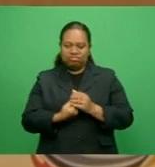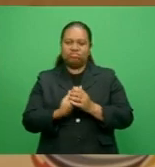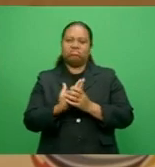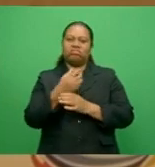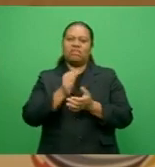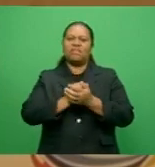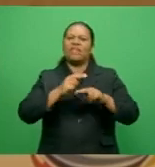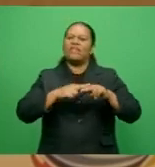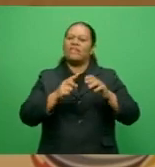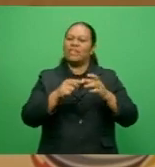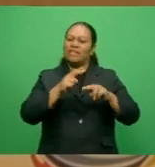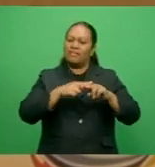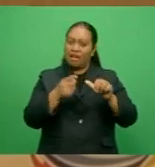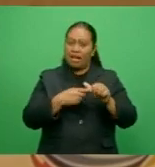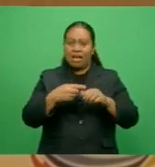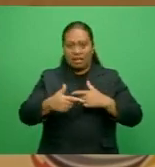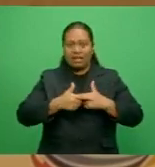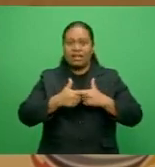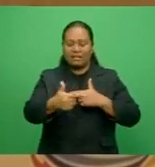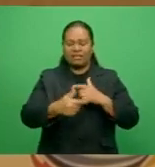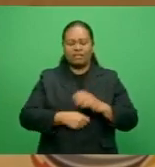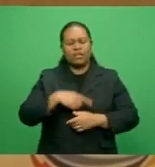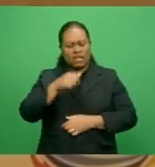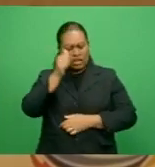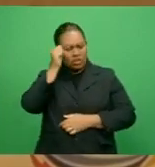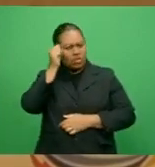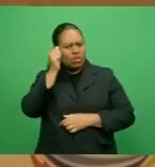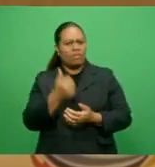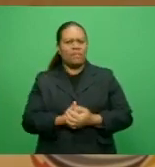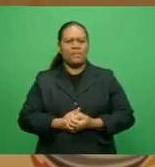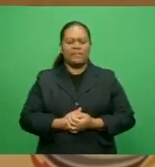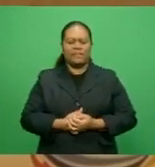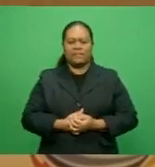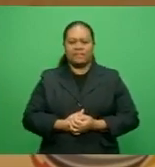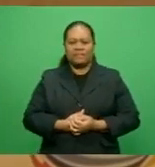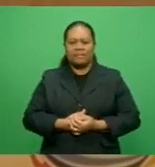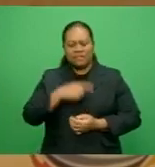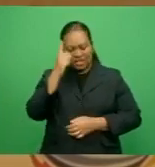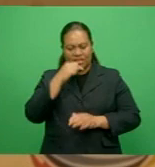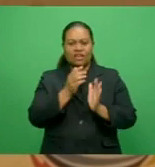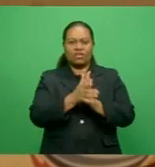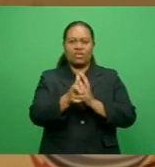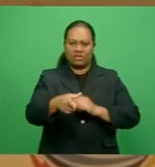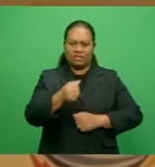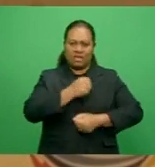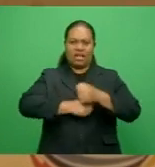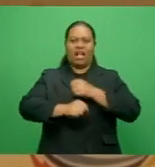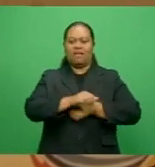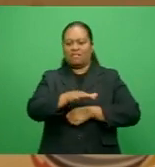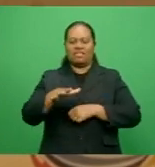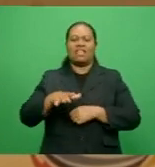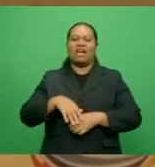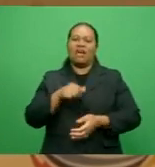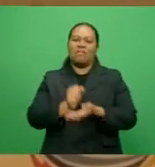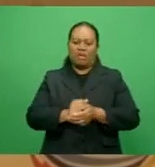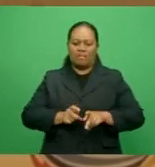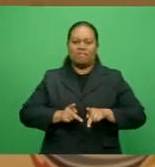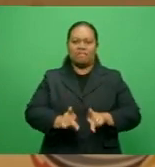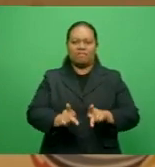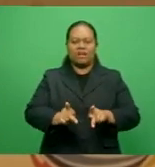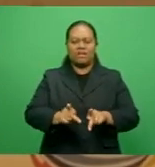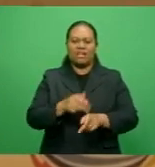FIFA level, they know how much they get and how they can earn the living and how also they can build